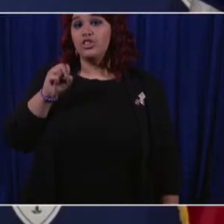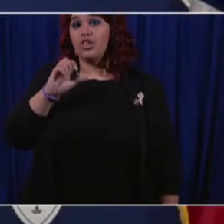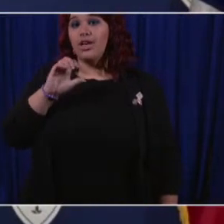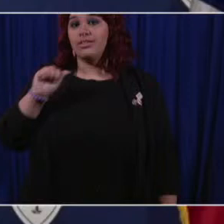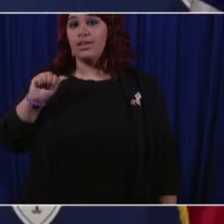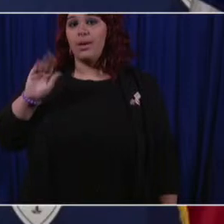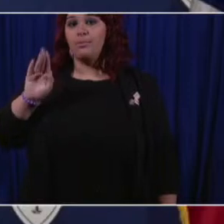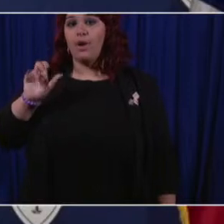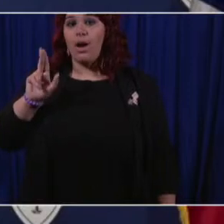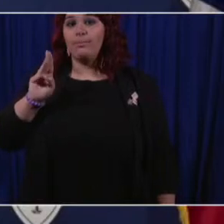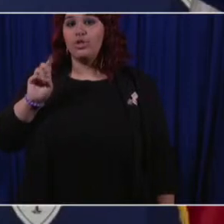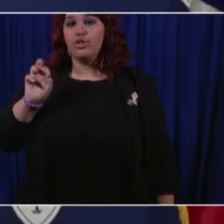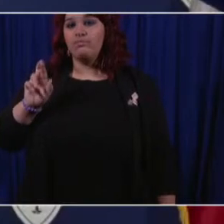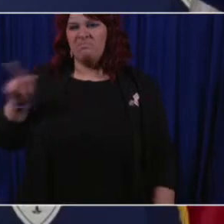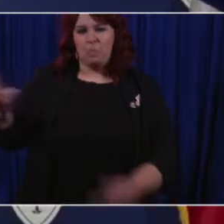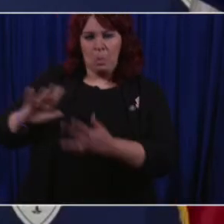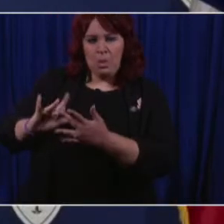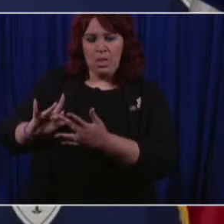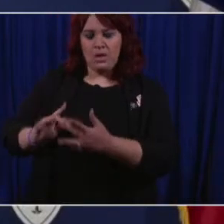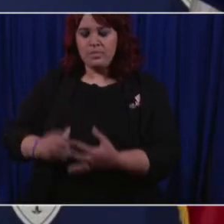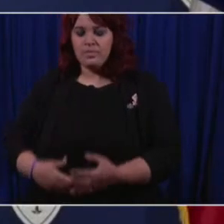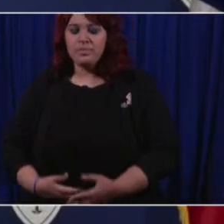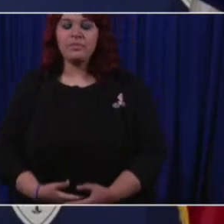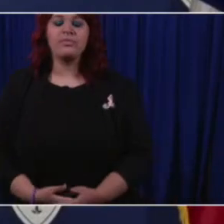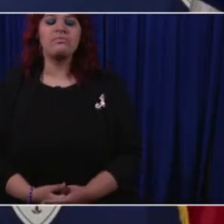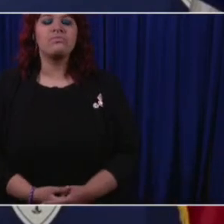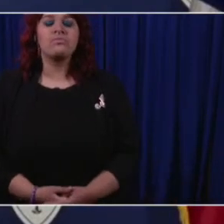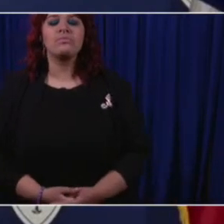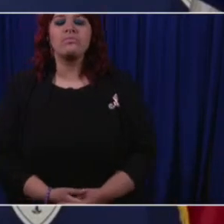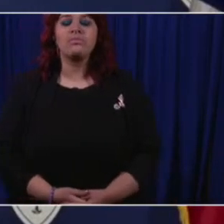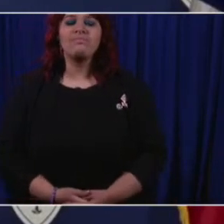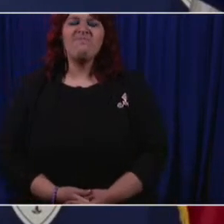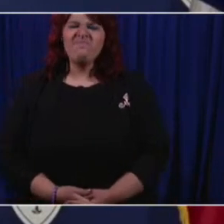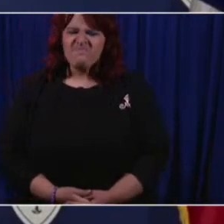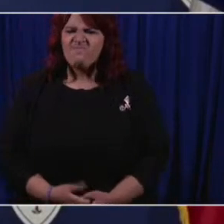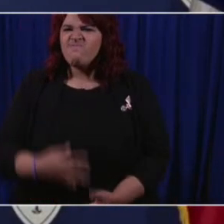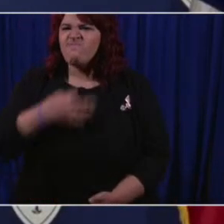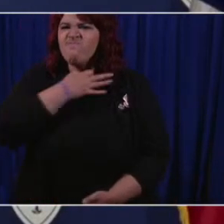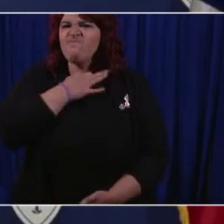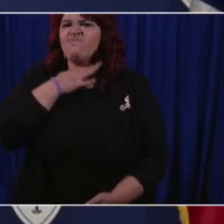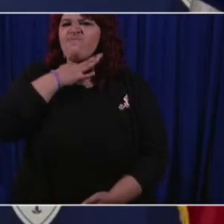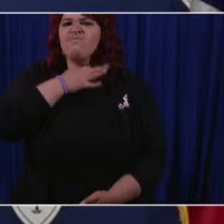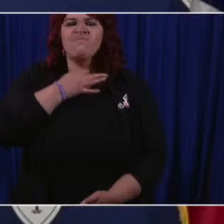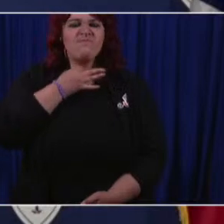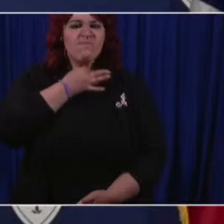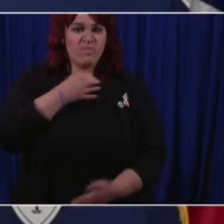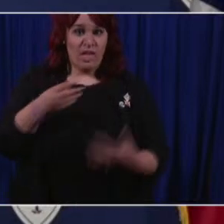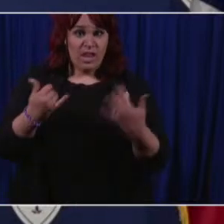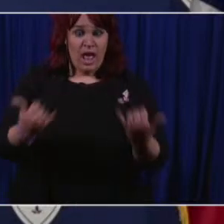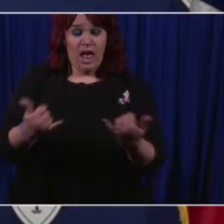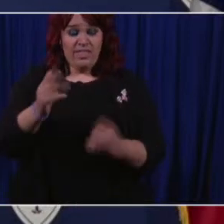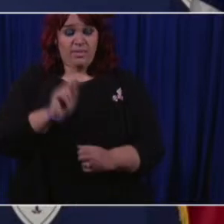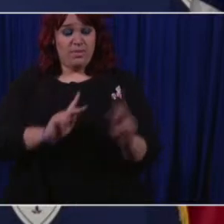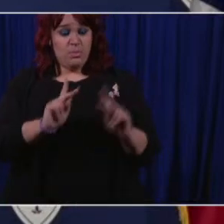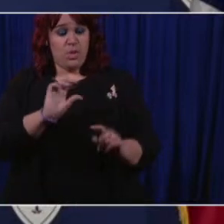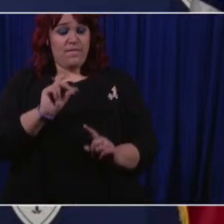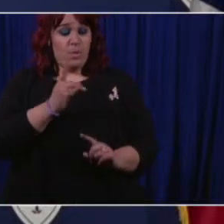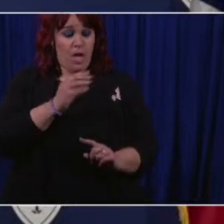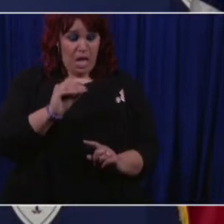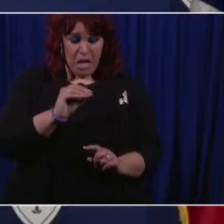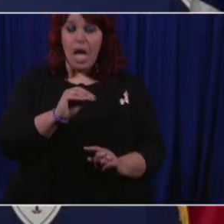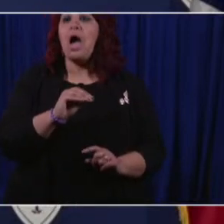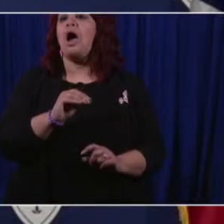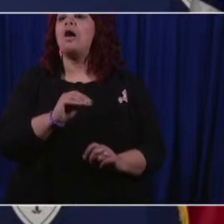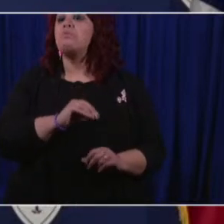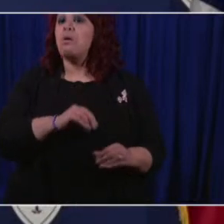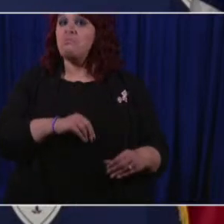time. My question is, since more Ohioans are getting the vaccine and we know the vaccine is effective against the